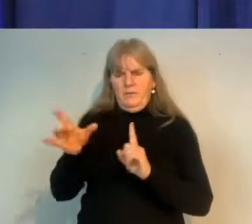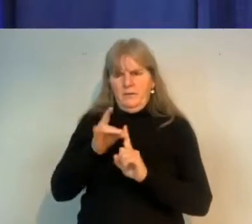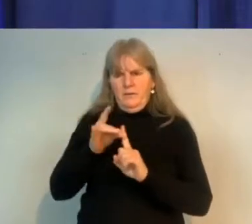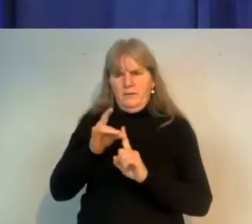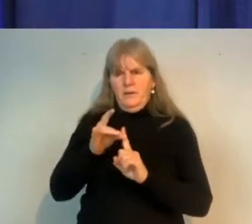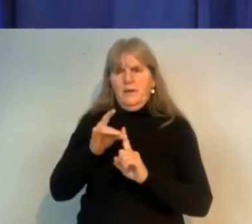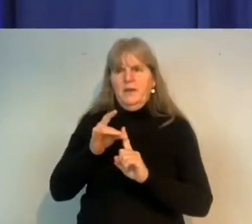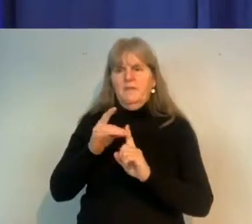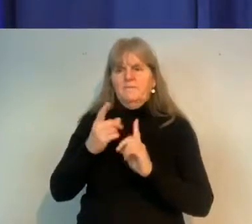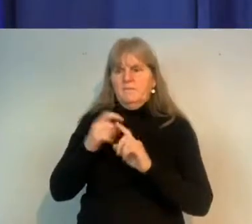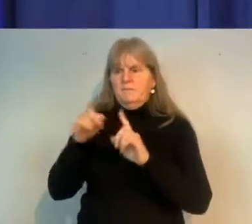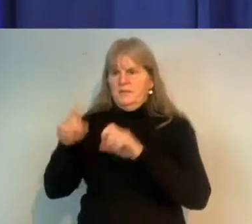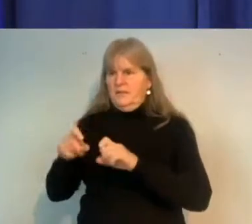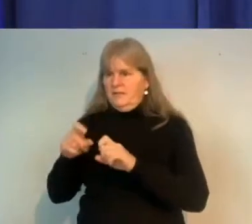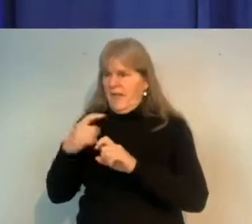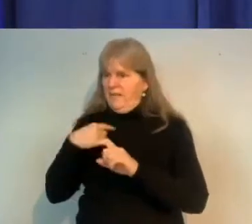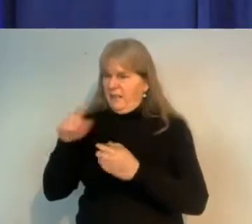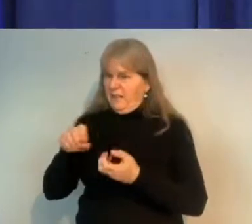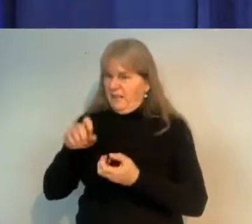number?